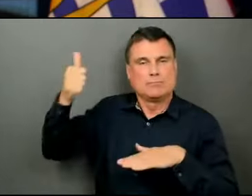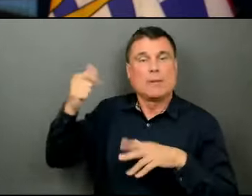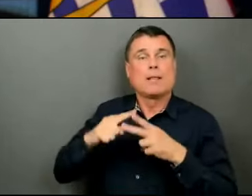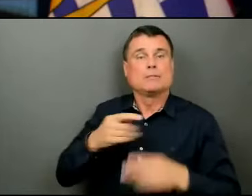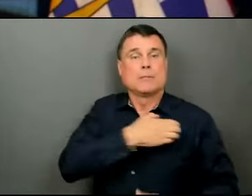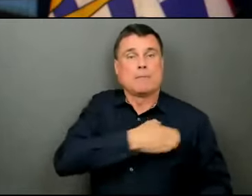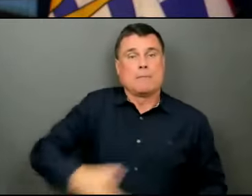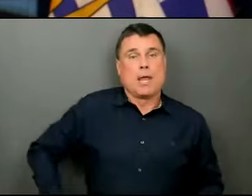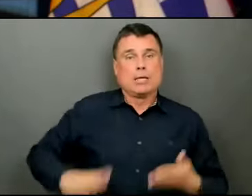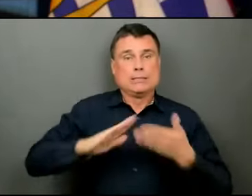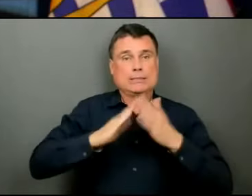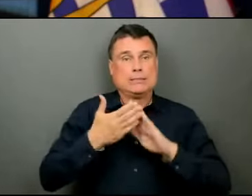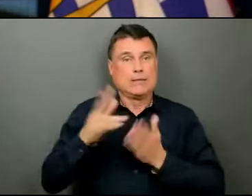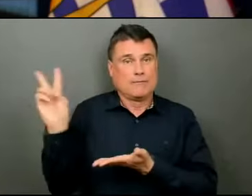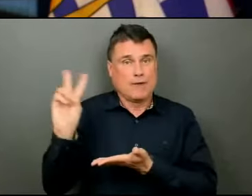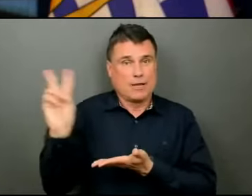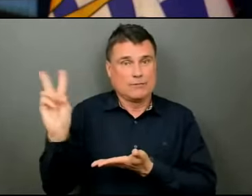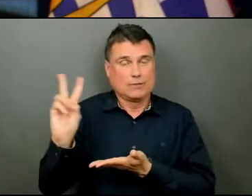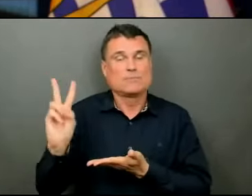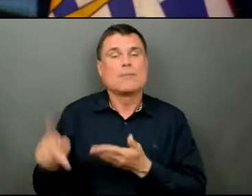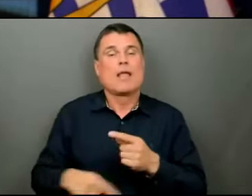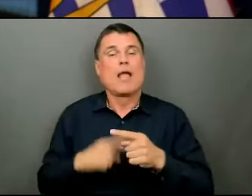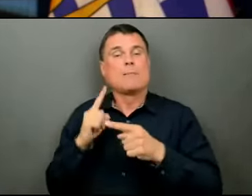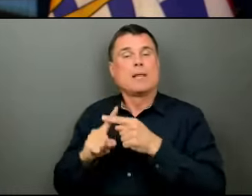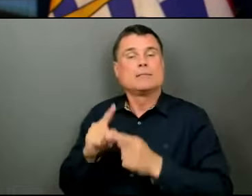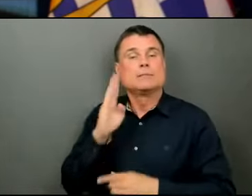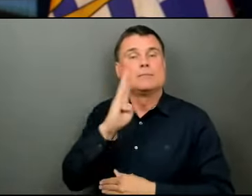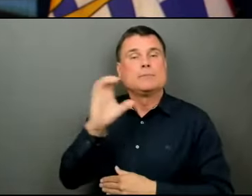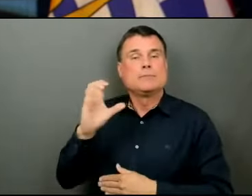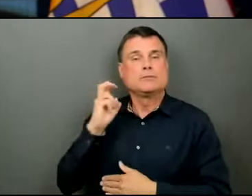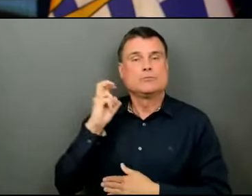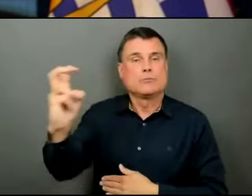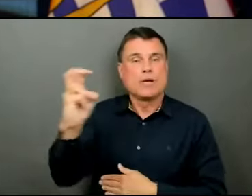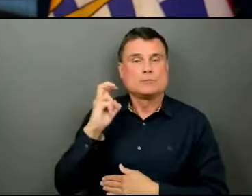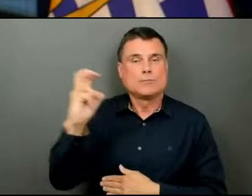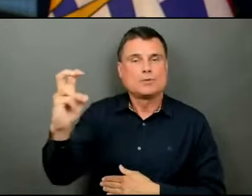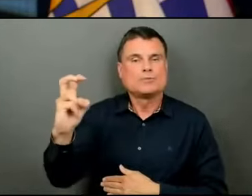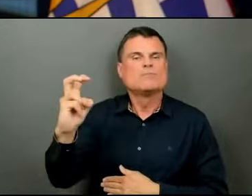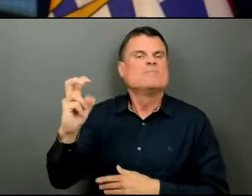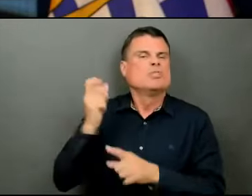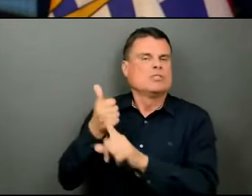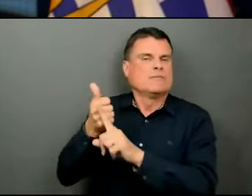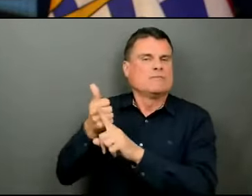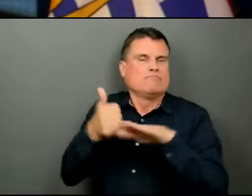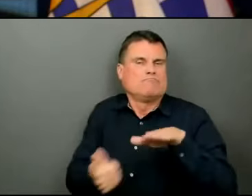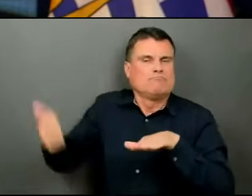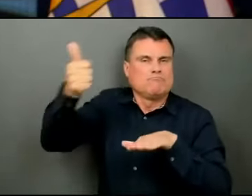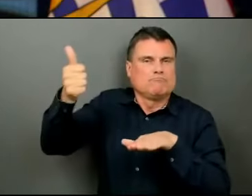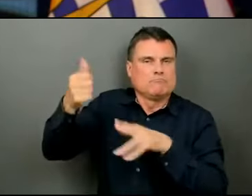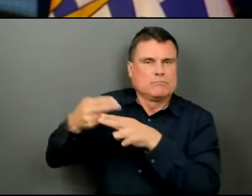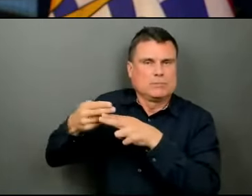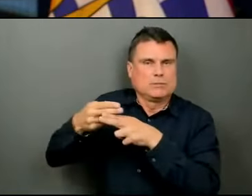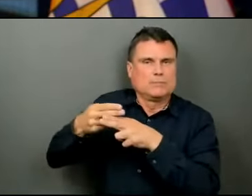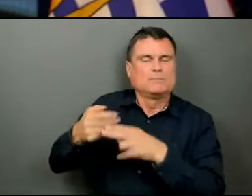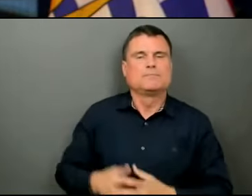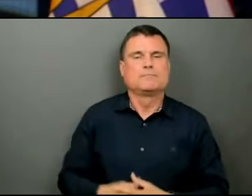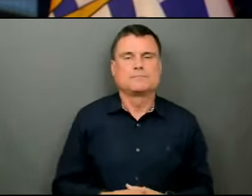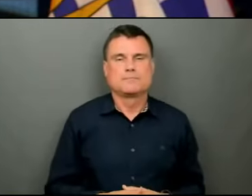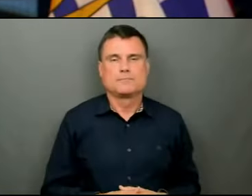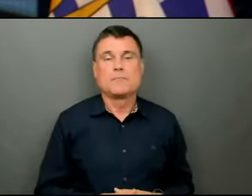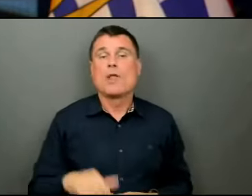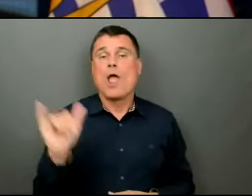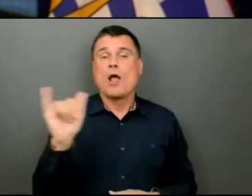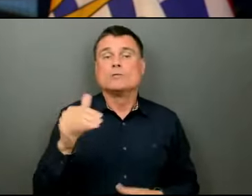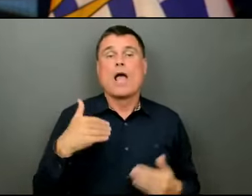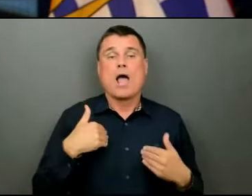Stewart, and TransLink Interim CEO, Gigi Chen-Kuo. I'd also like to recognize my cabinet colleagues who are attending